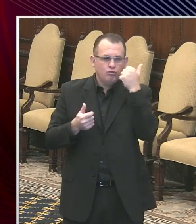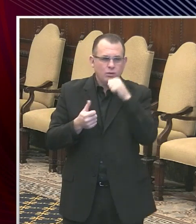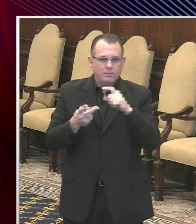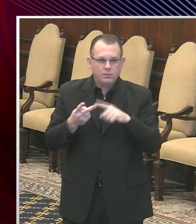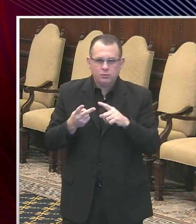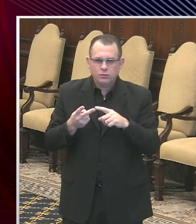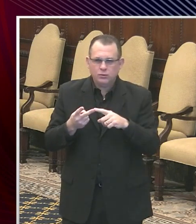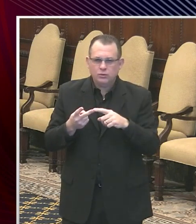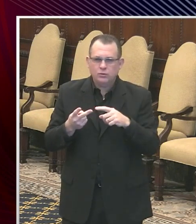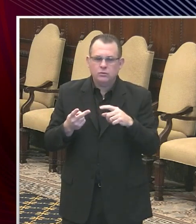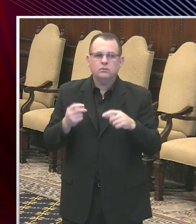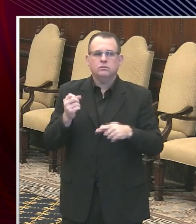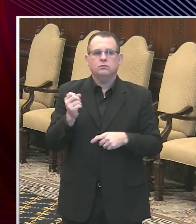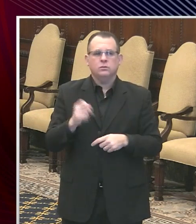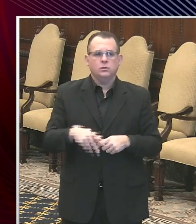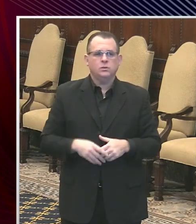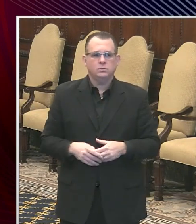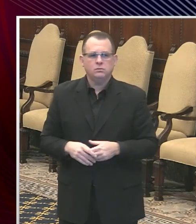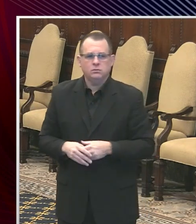Thank you.